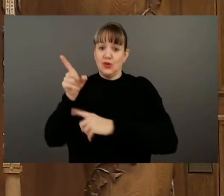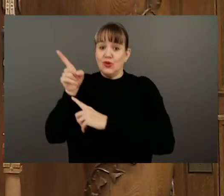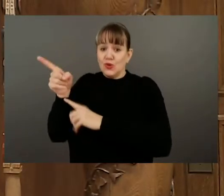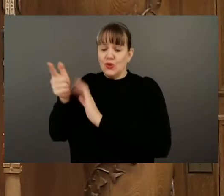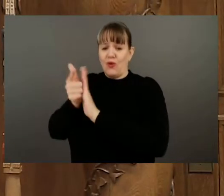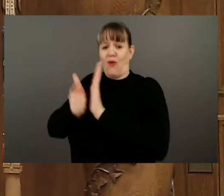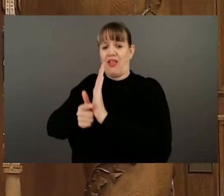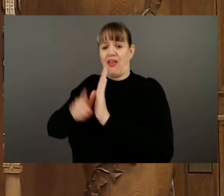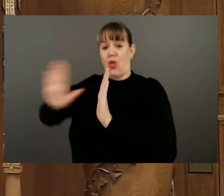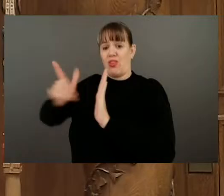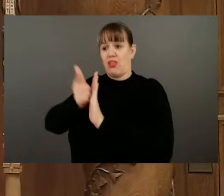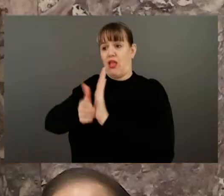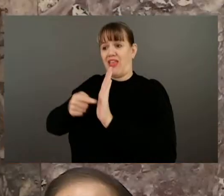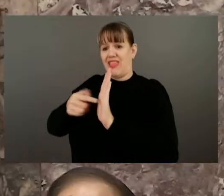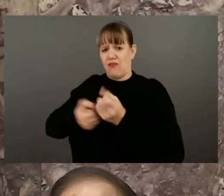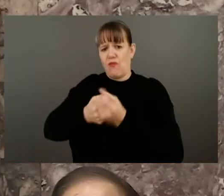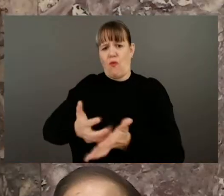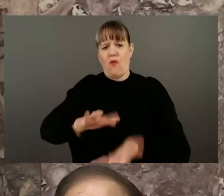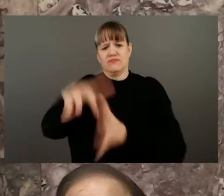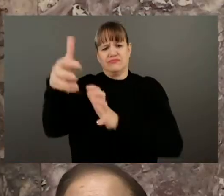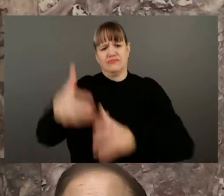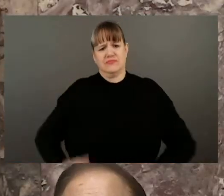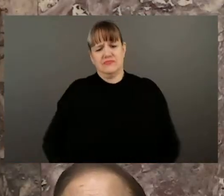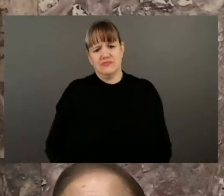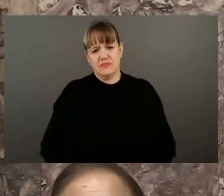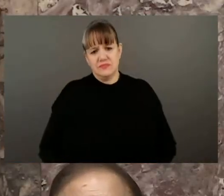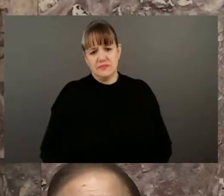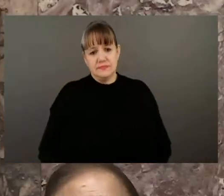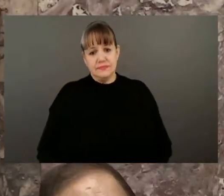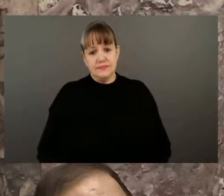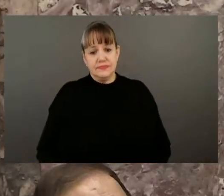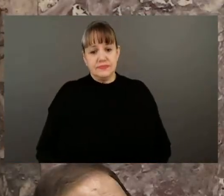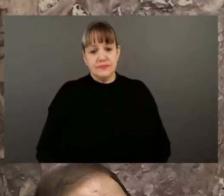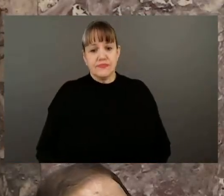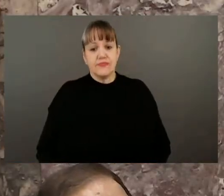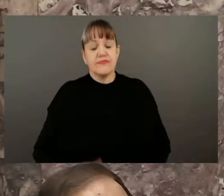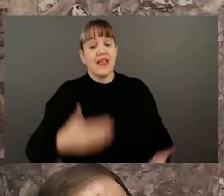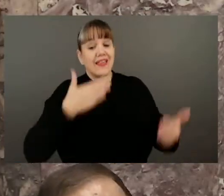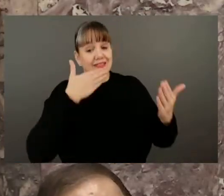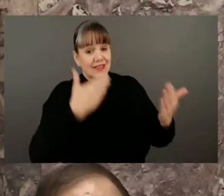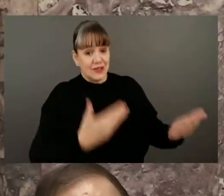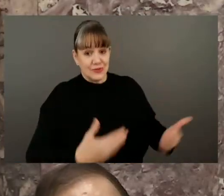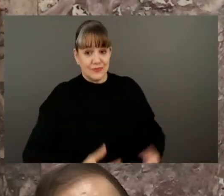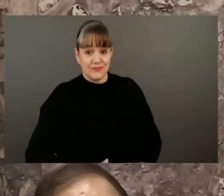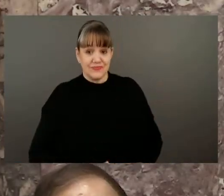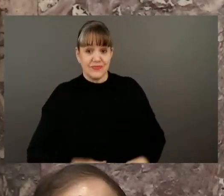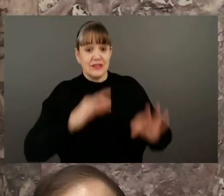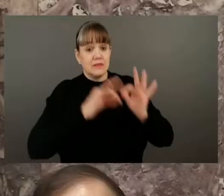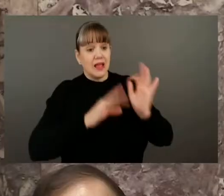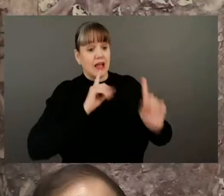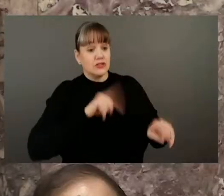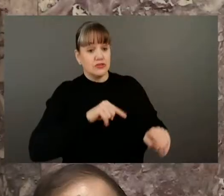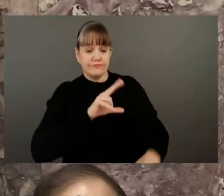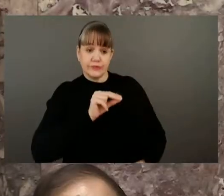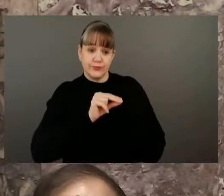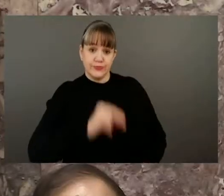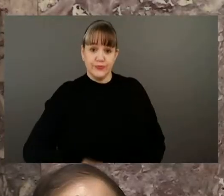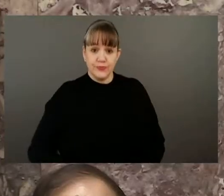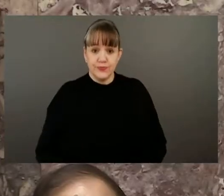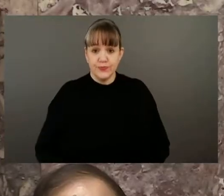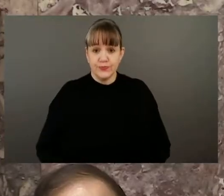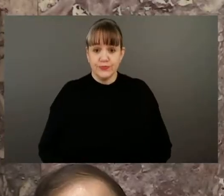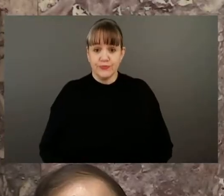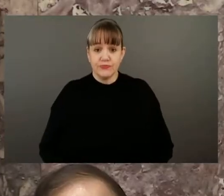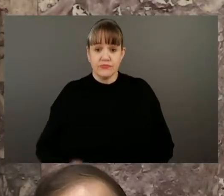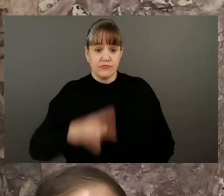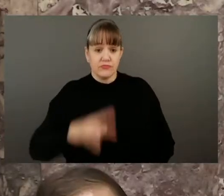Minister. Thank you, Honourable Speaker. The simple answer is no. No, this government won't do that. This government is moving